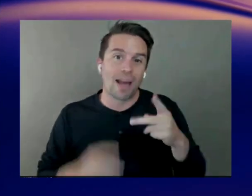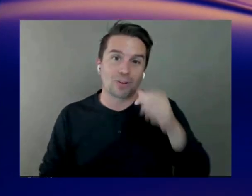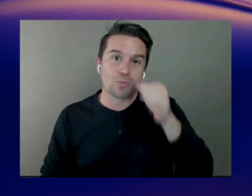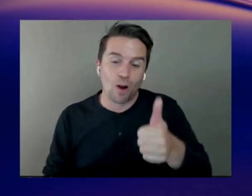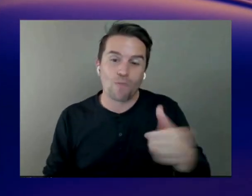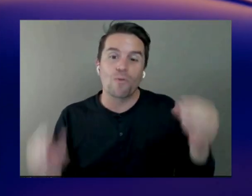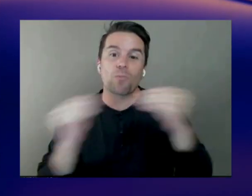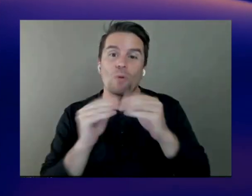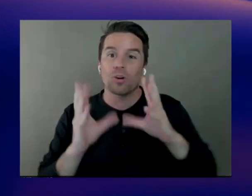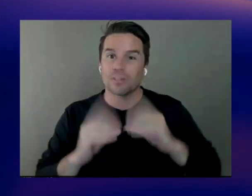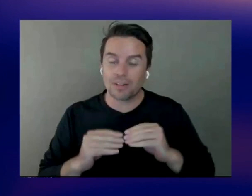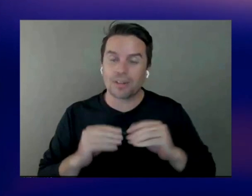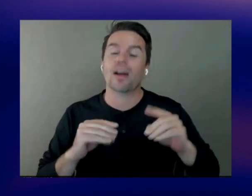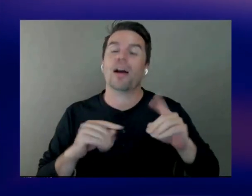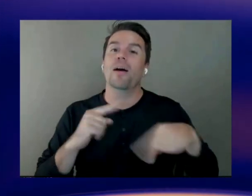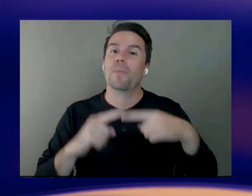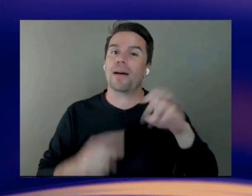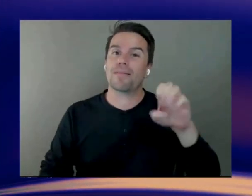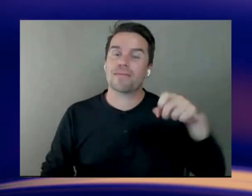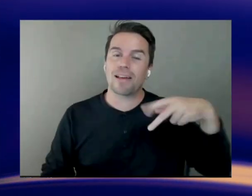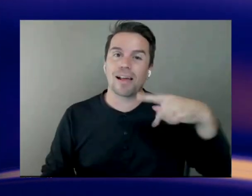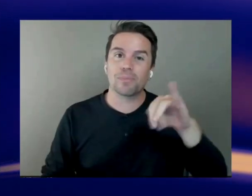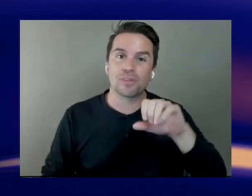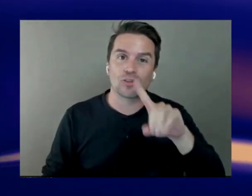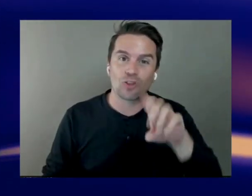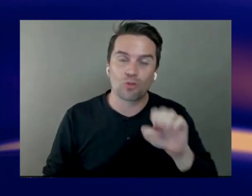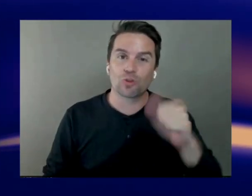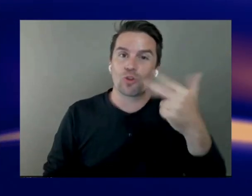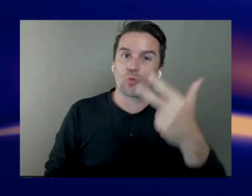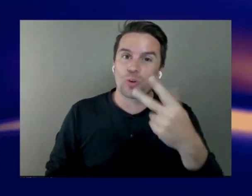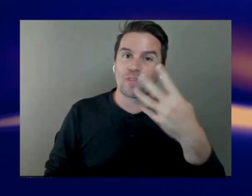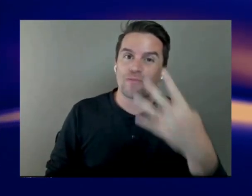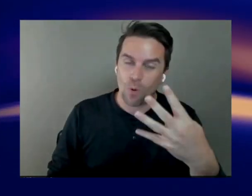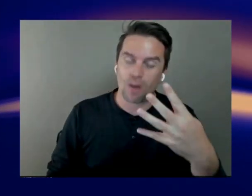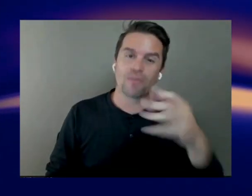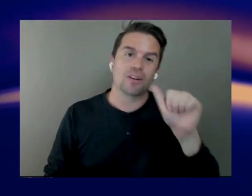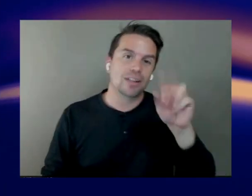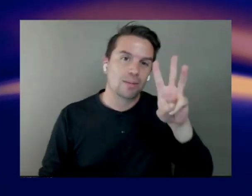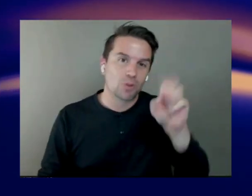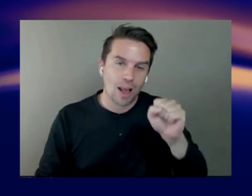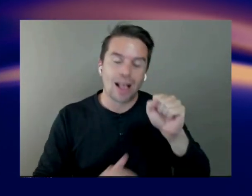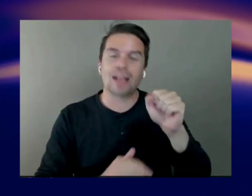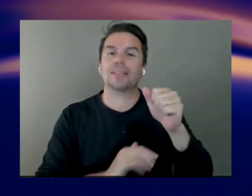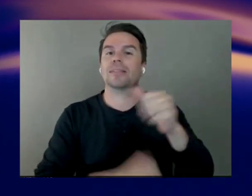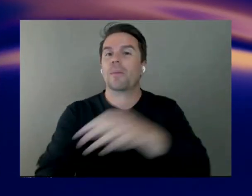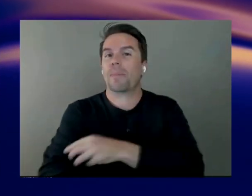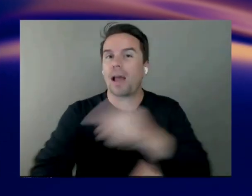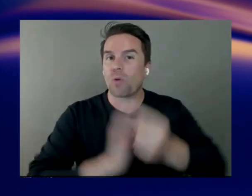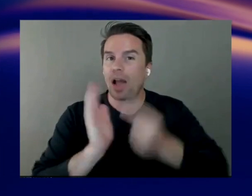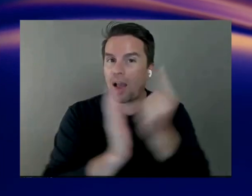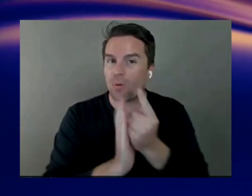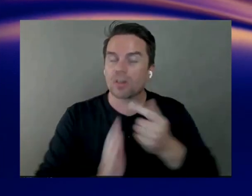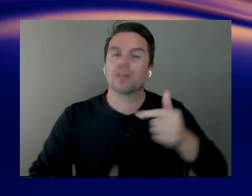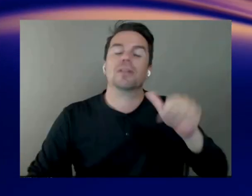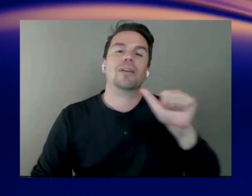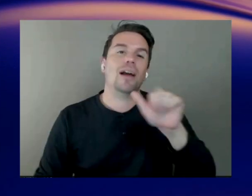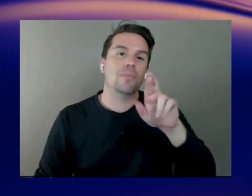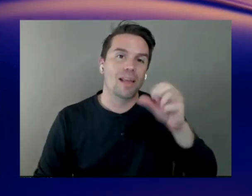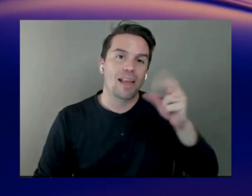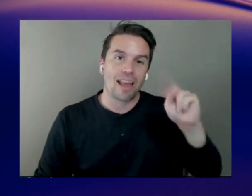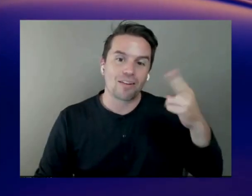just to watch it, Just, how much do just I to have to buy pay? the content? yeah, how much? Like do I how have much to will pay? it cost? To see your beautiful face. Yeah, it's nothing. Nothing. Oh,